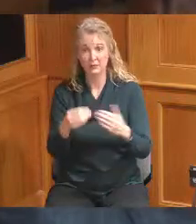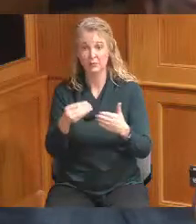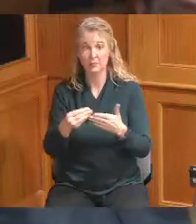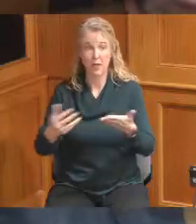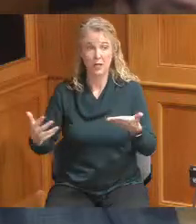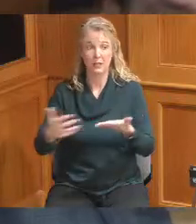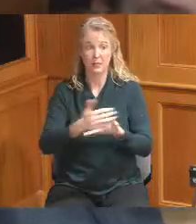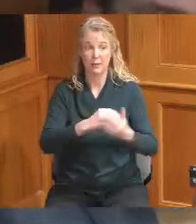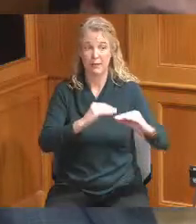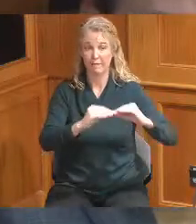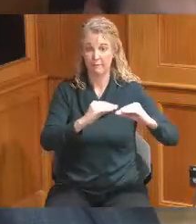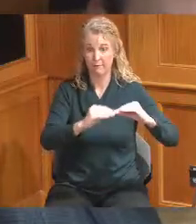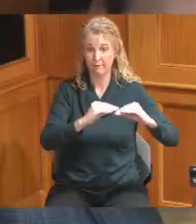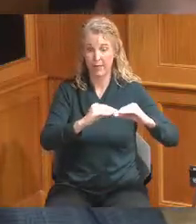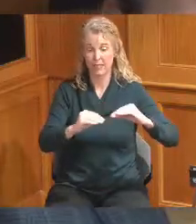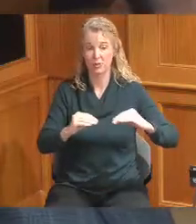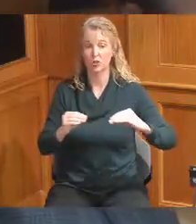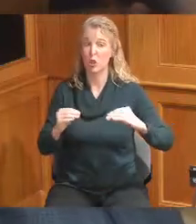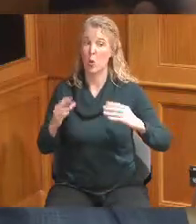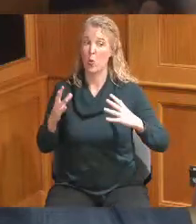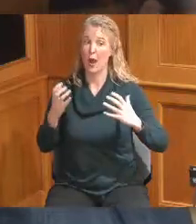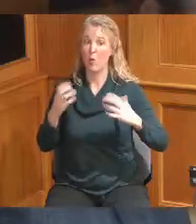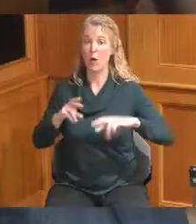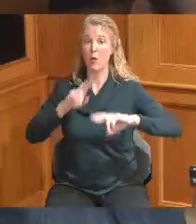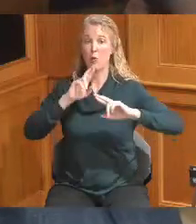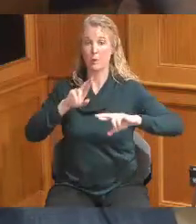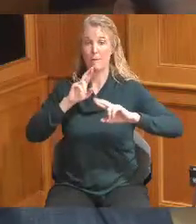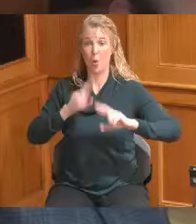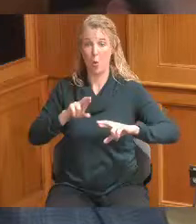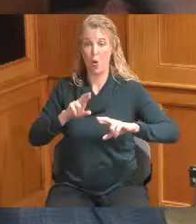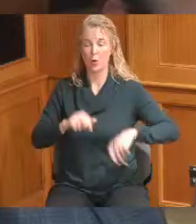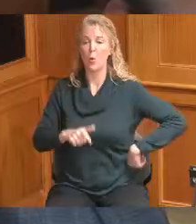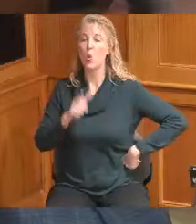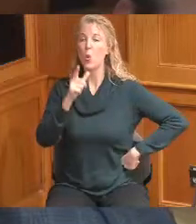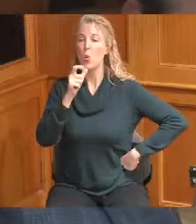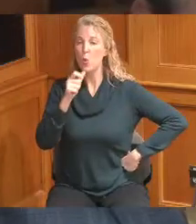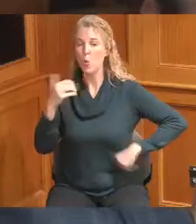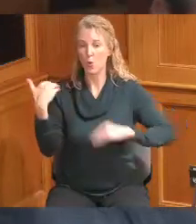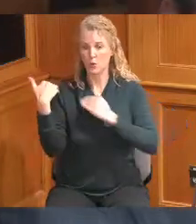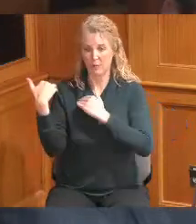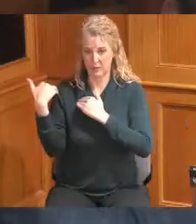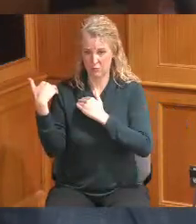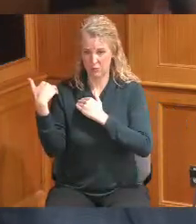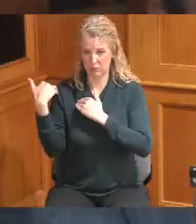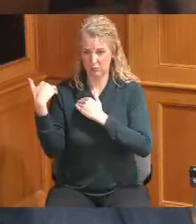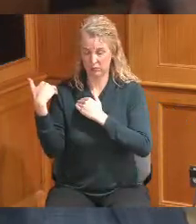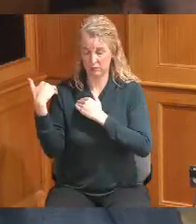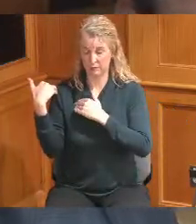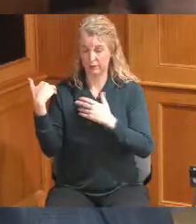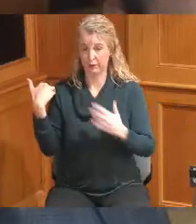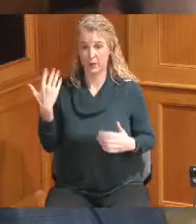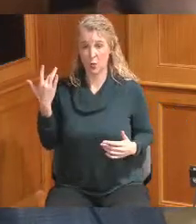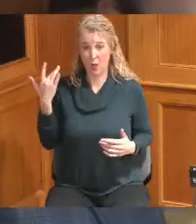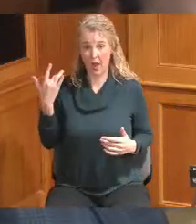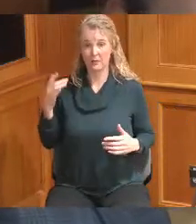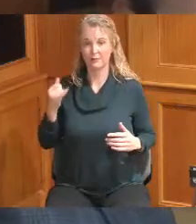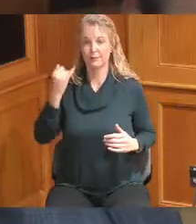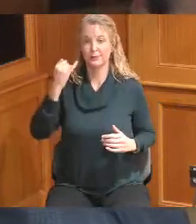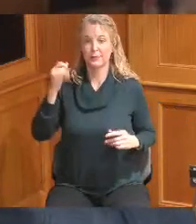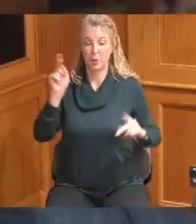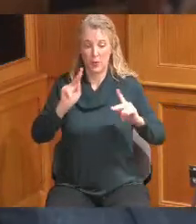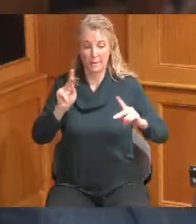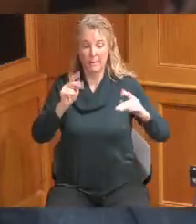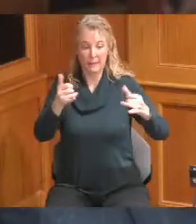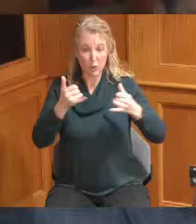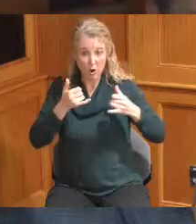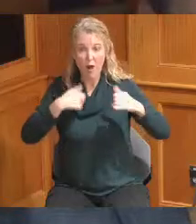streets and all those things. So I want to get a report on these potholes, who's responsible, so that I can tell citizens, no, it's